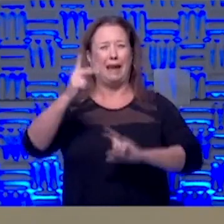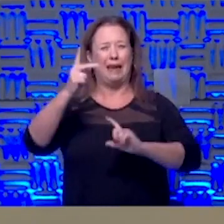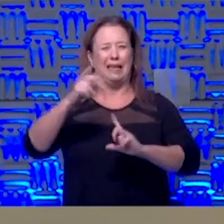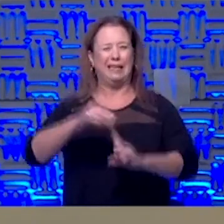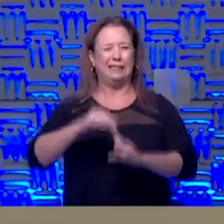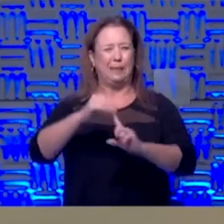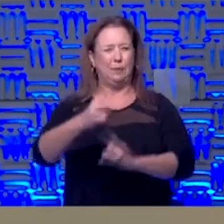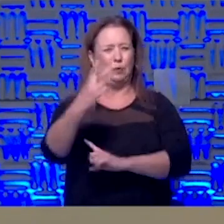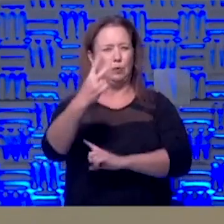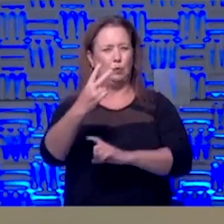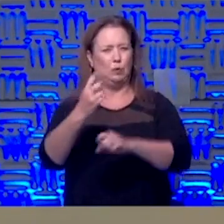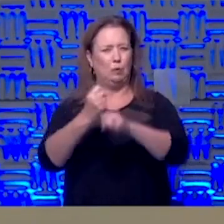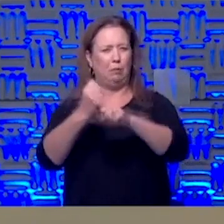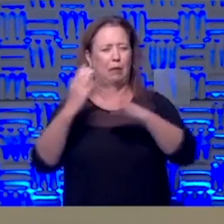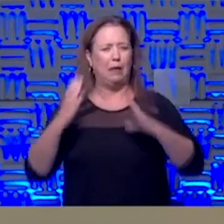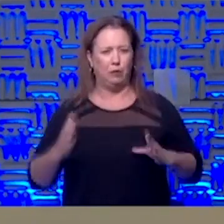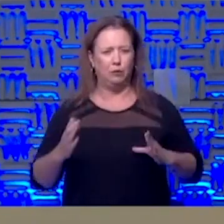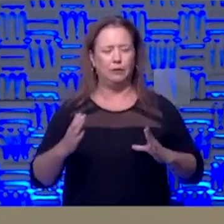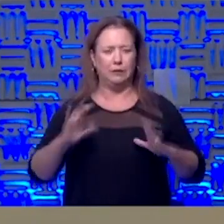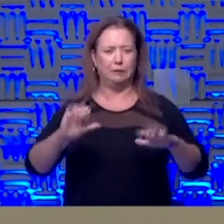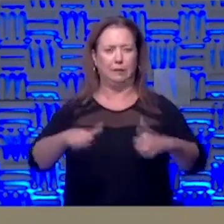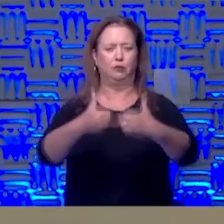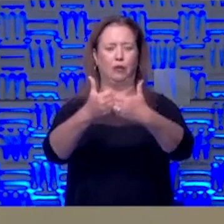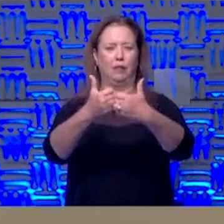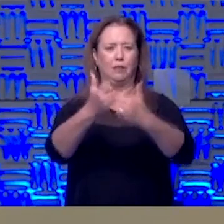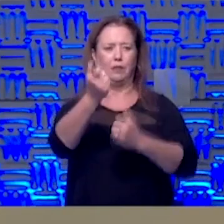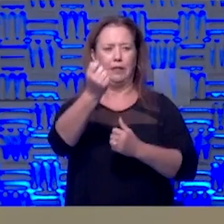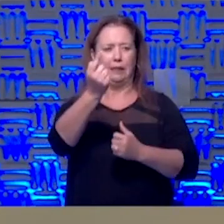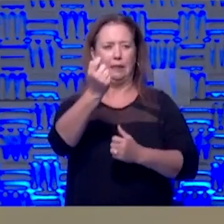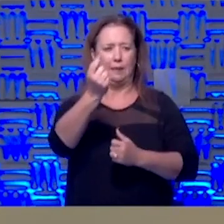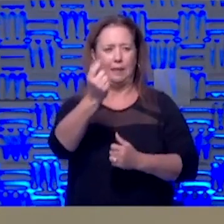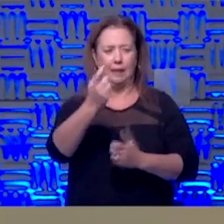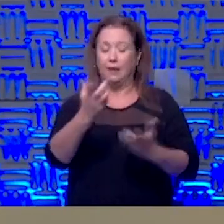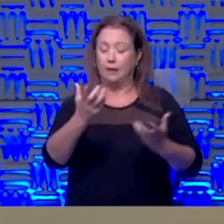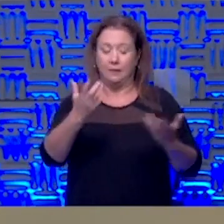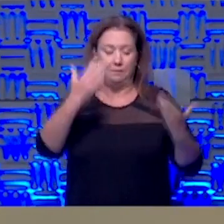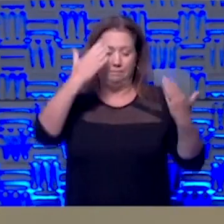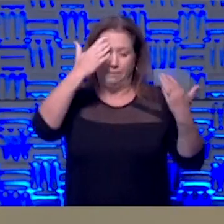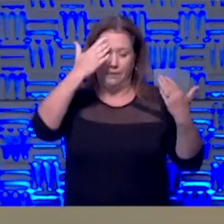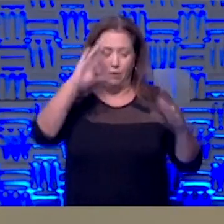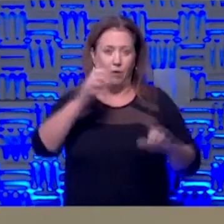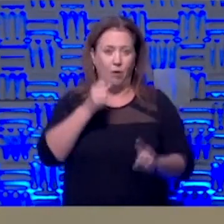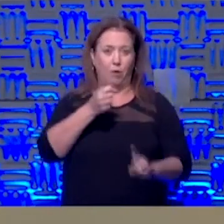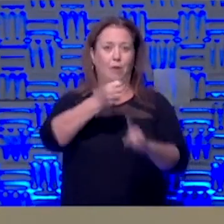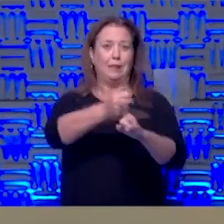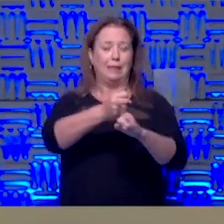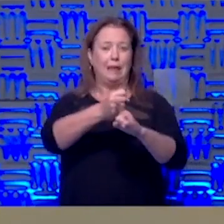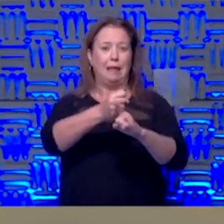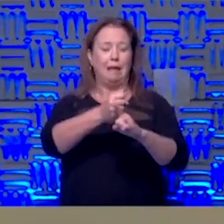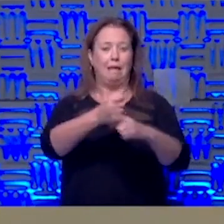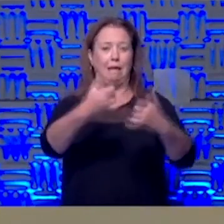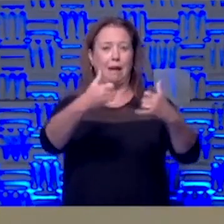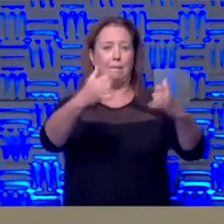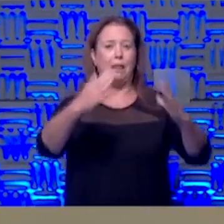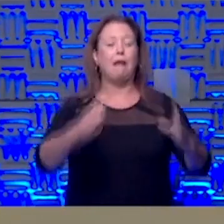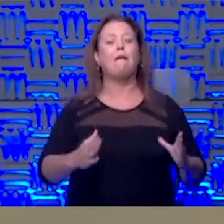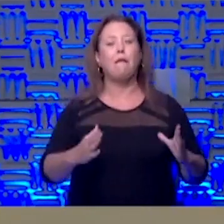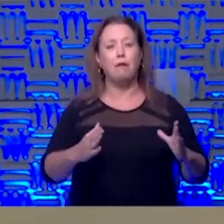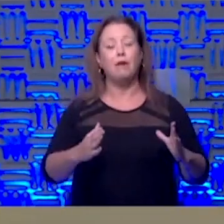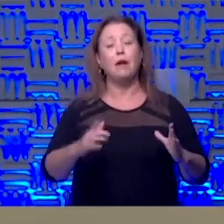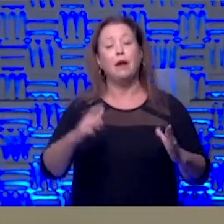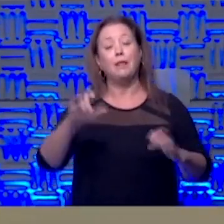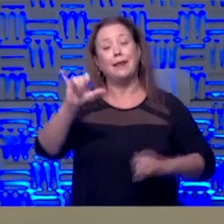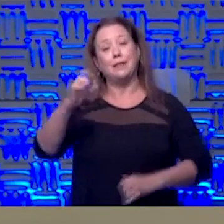2. It has been challenging. You never know when it would hit a player, but that's why we have